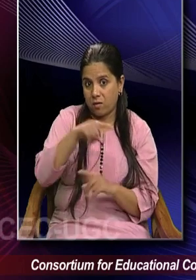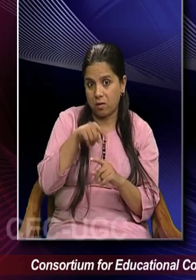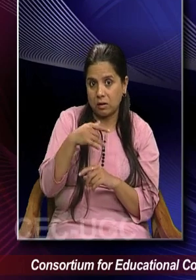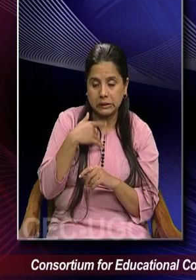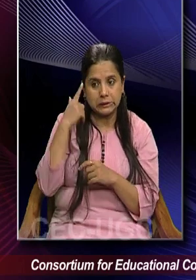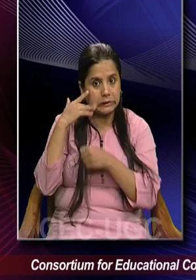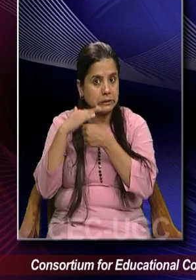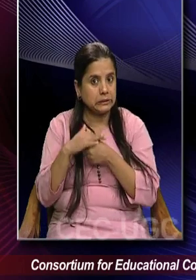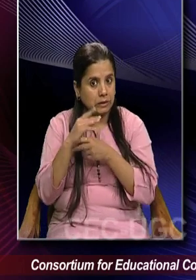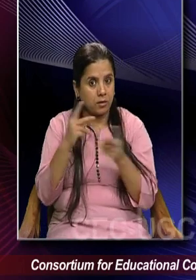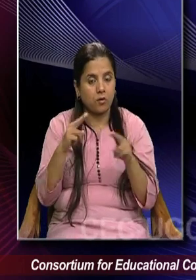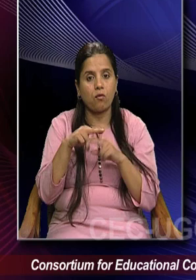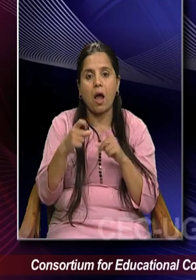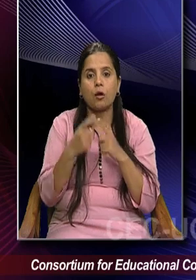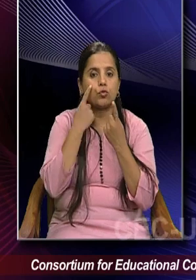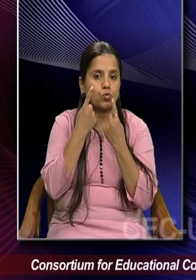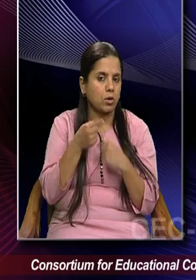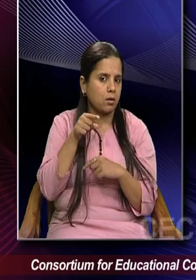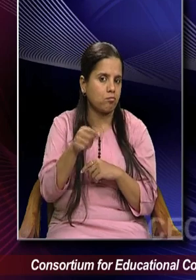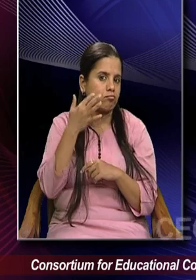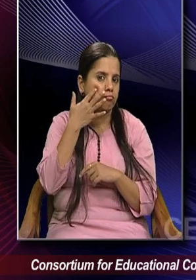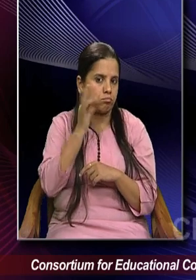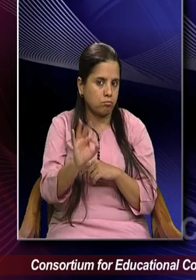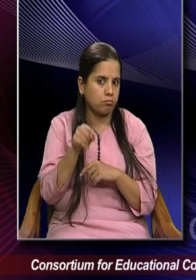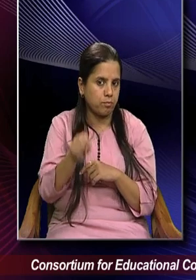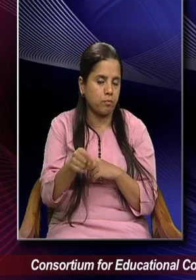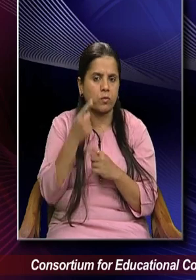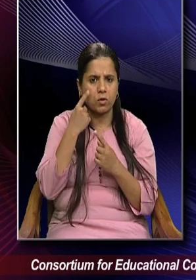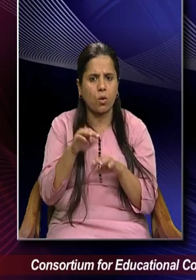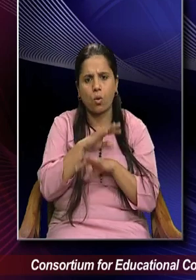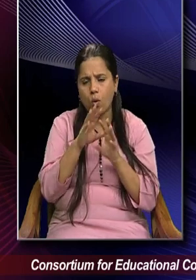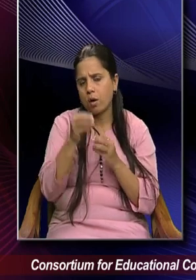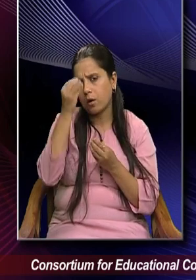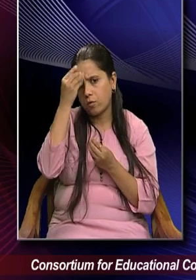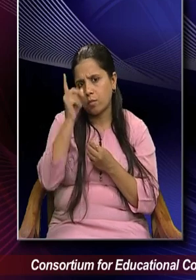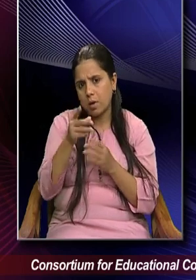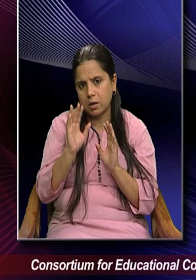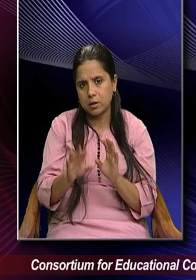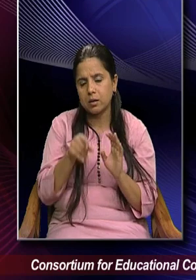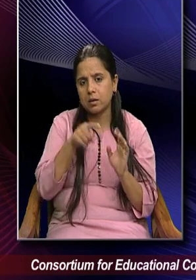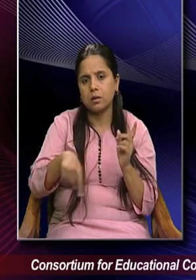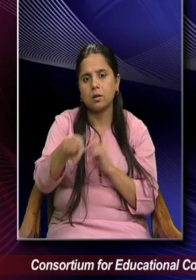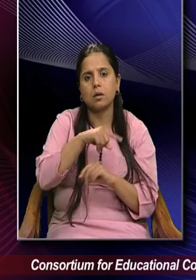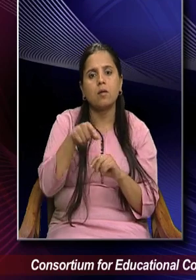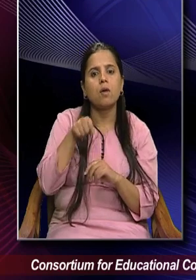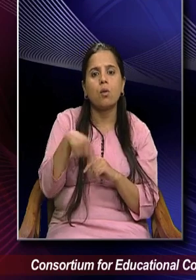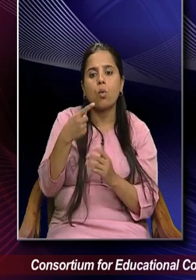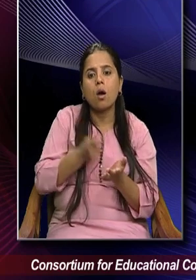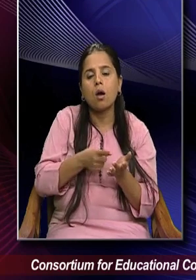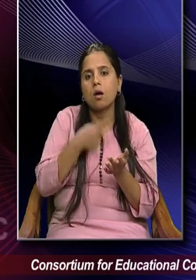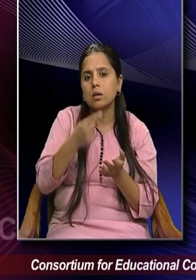reprisal. Fact checking is another important point. Verify all information, especially claims made by the